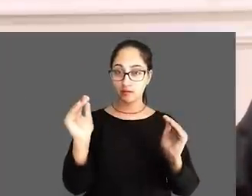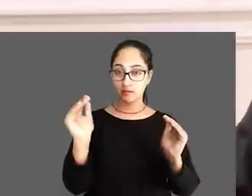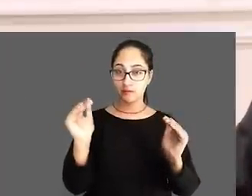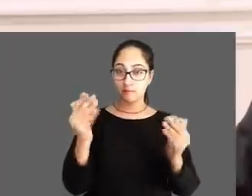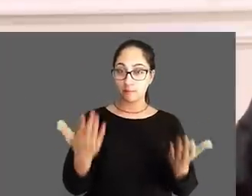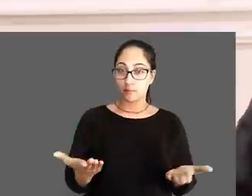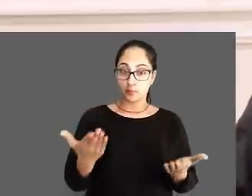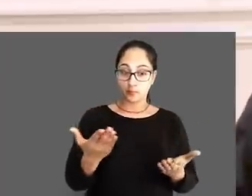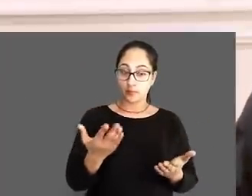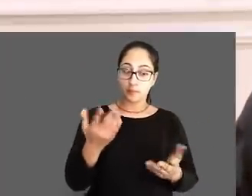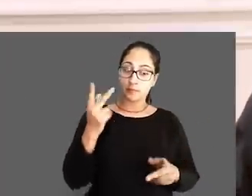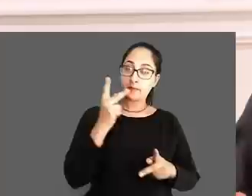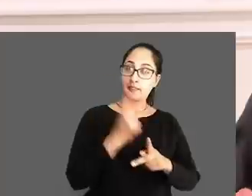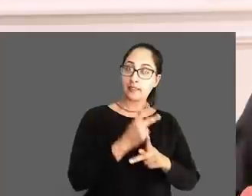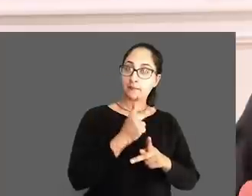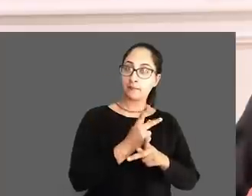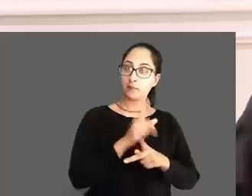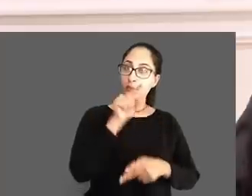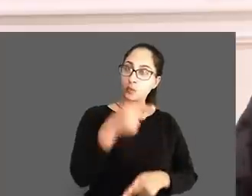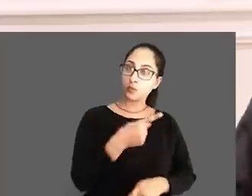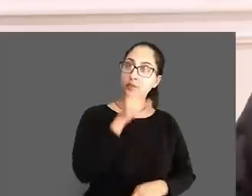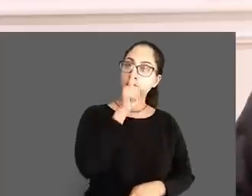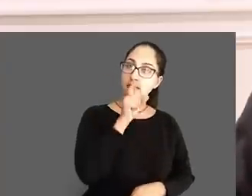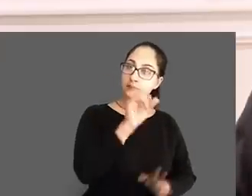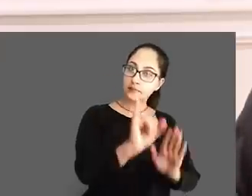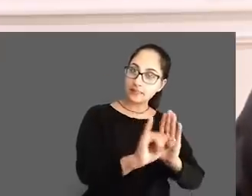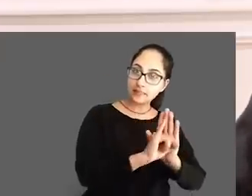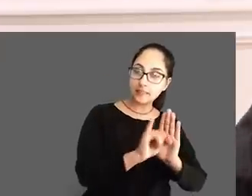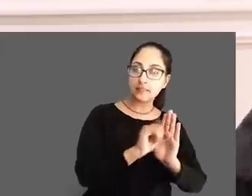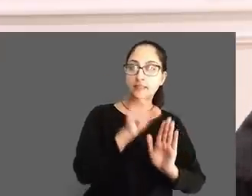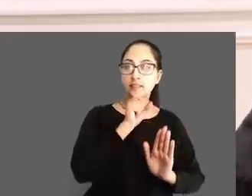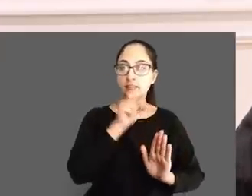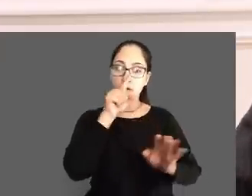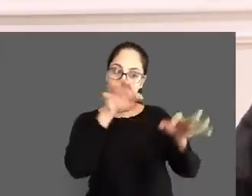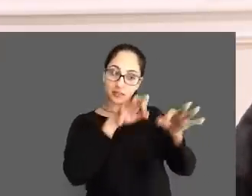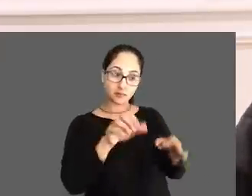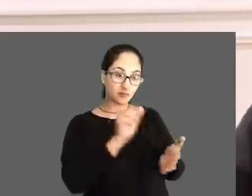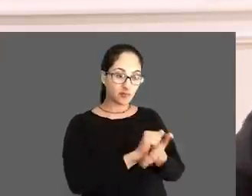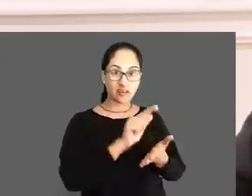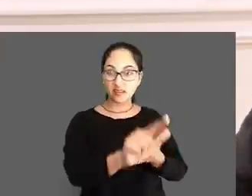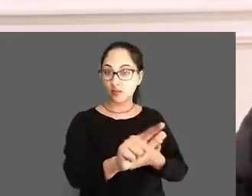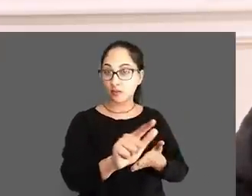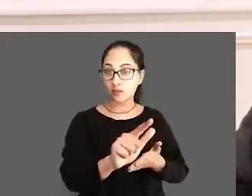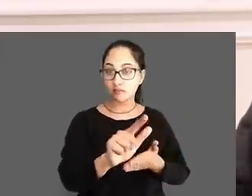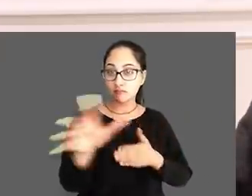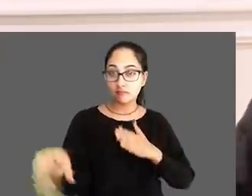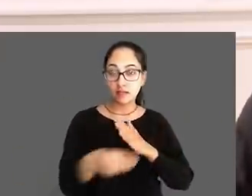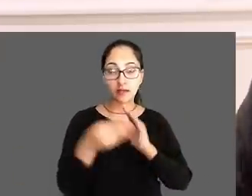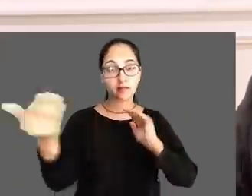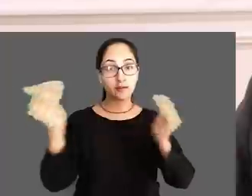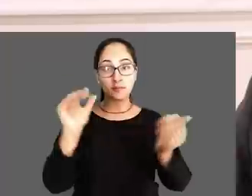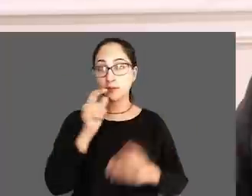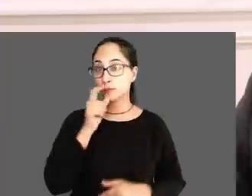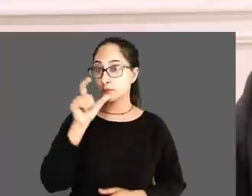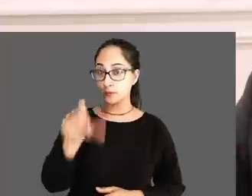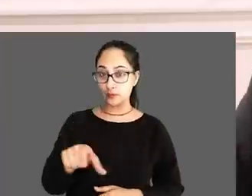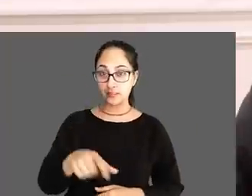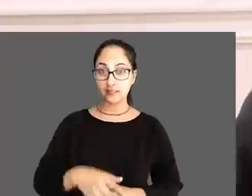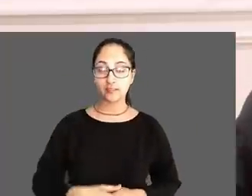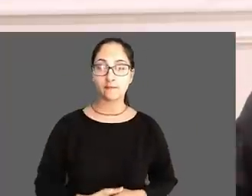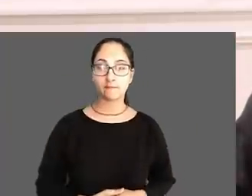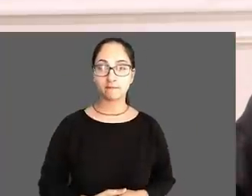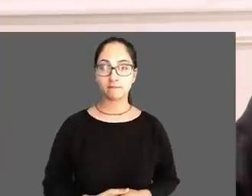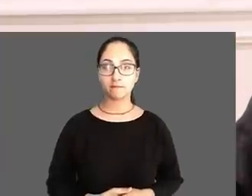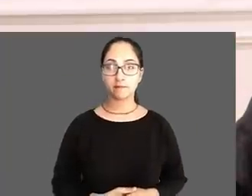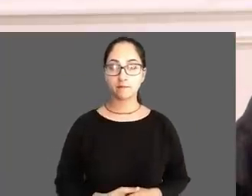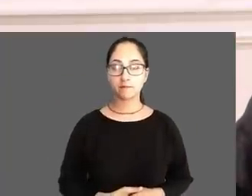sometimes it's okay that it's not necessarily comparable. And sometimes we don't have to look so far to be able